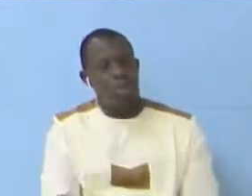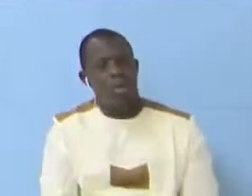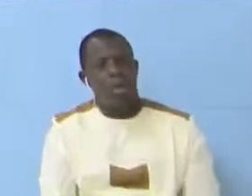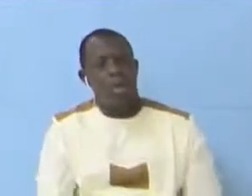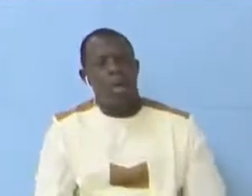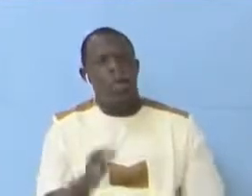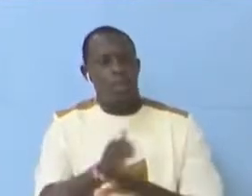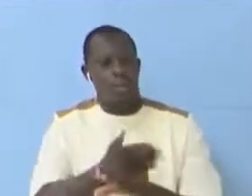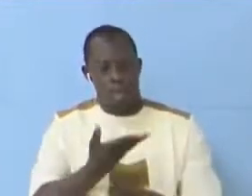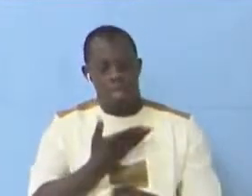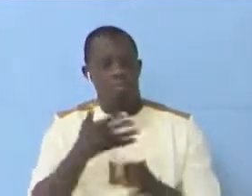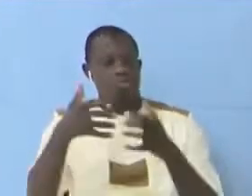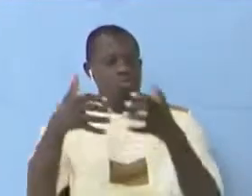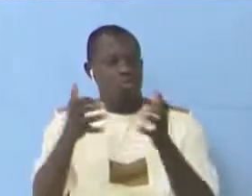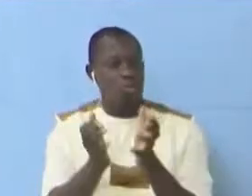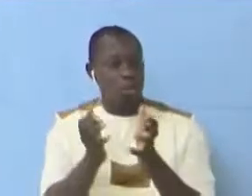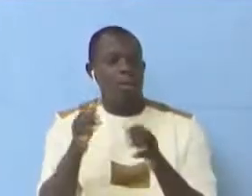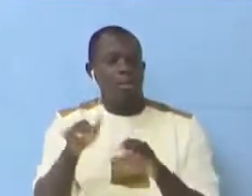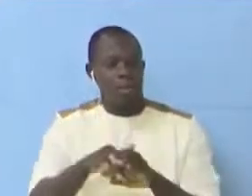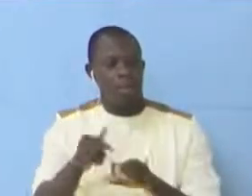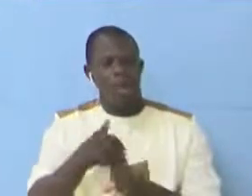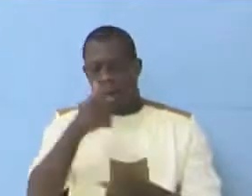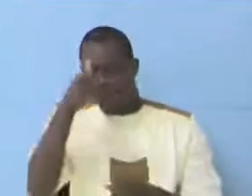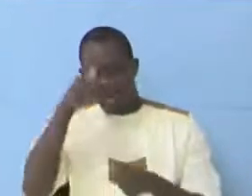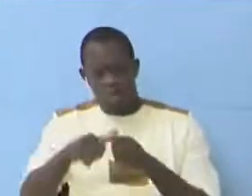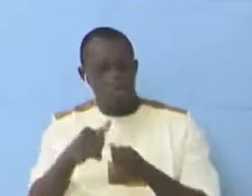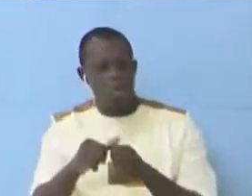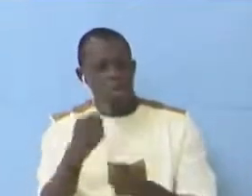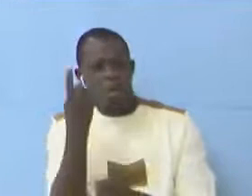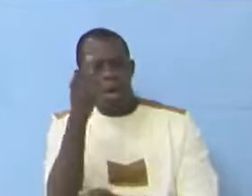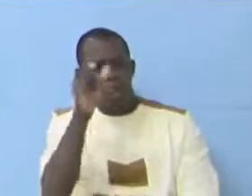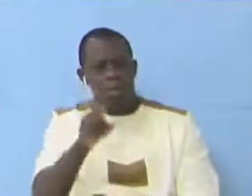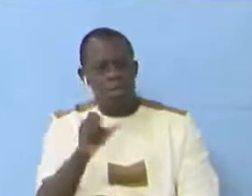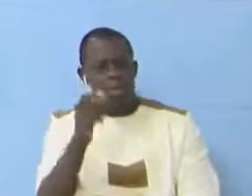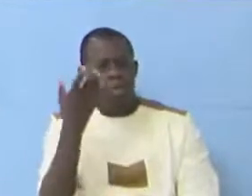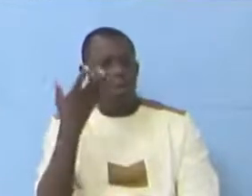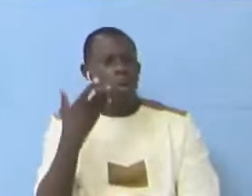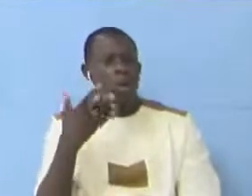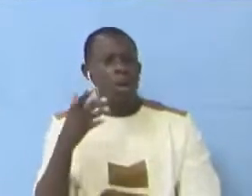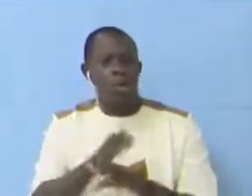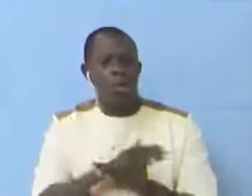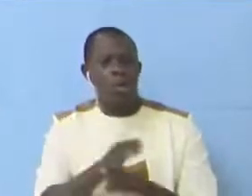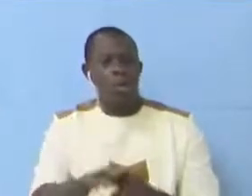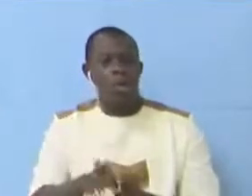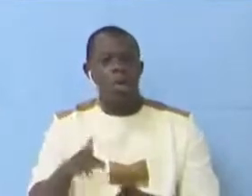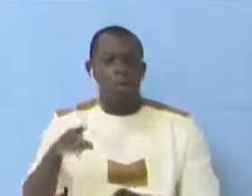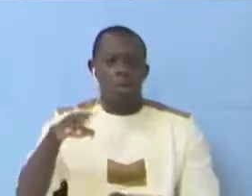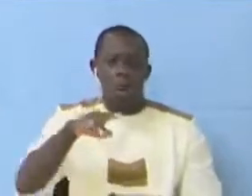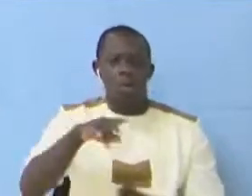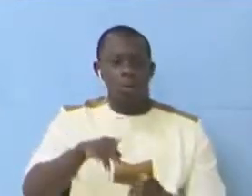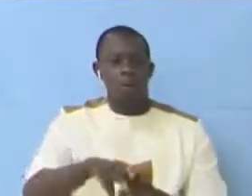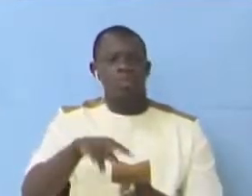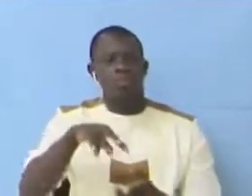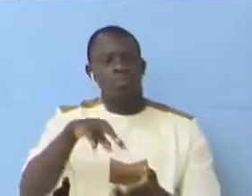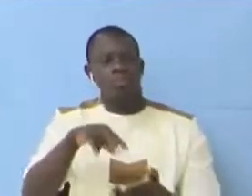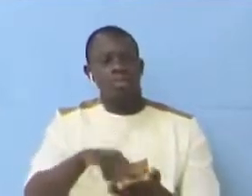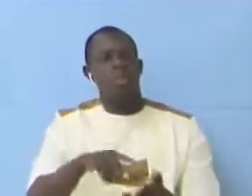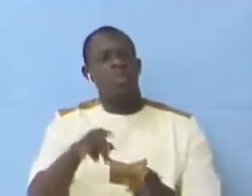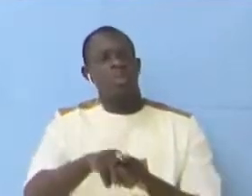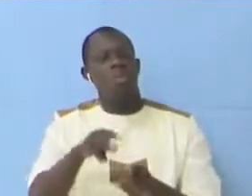But there was a group. I remember one of them, when he walks, he tiptoes, he walks on his toes.